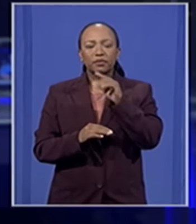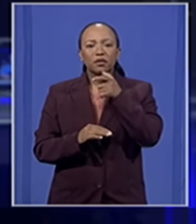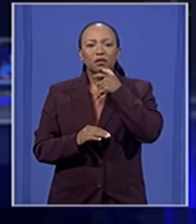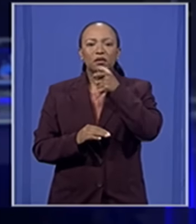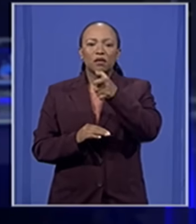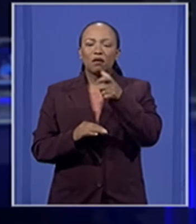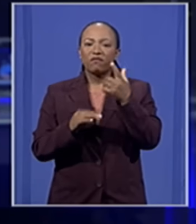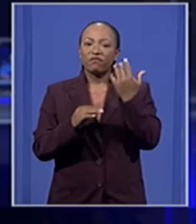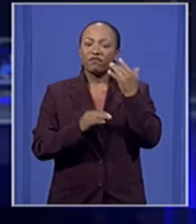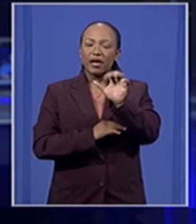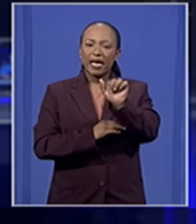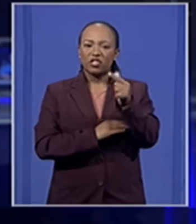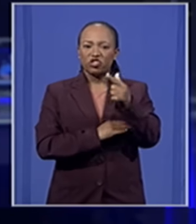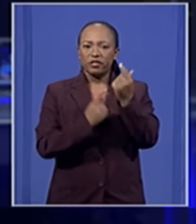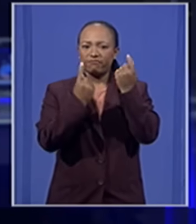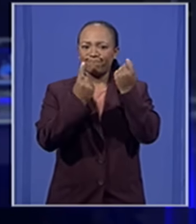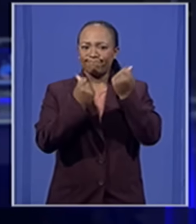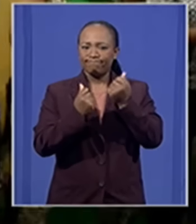faneng ka yona.